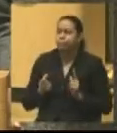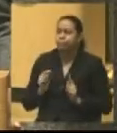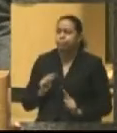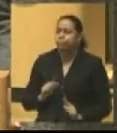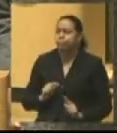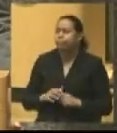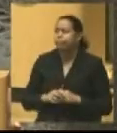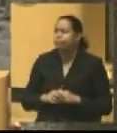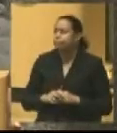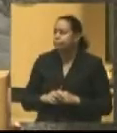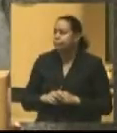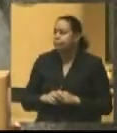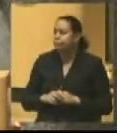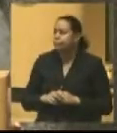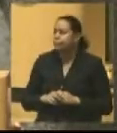actually do?